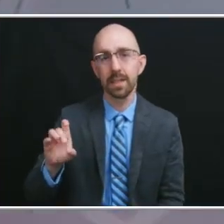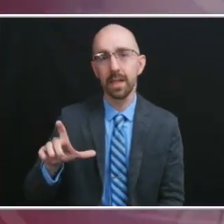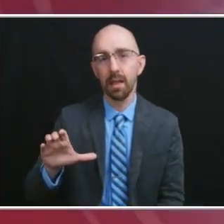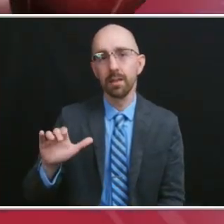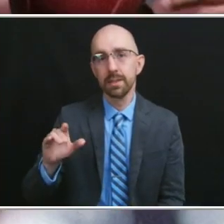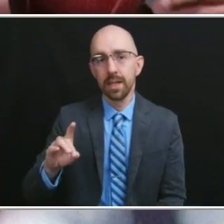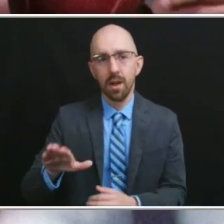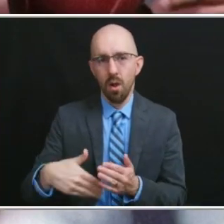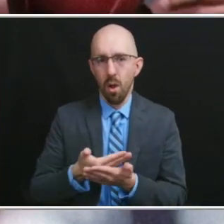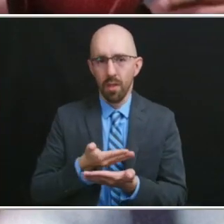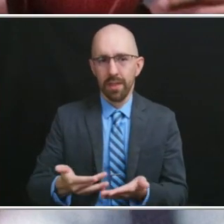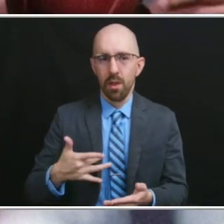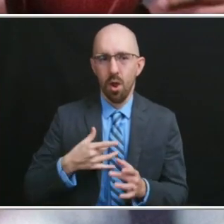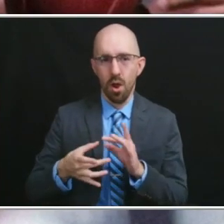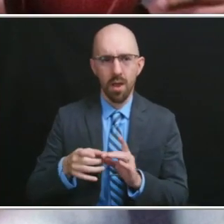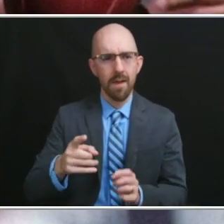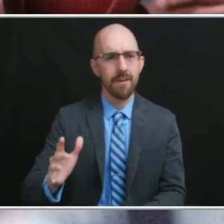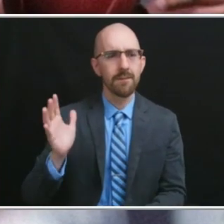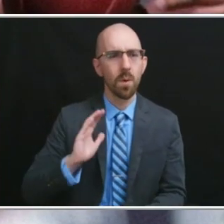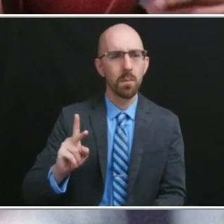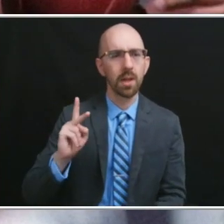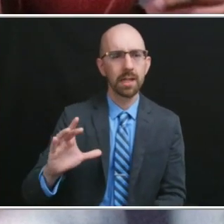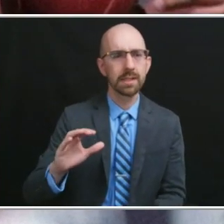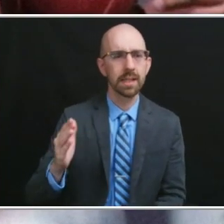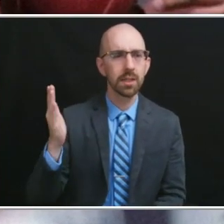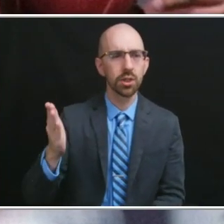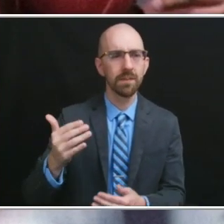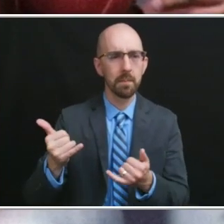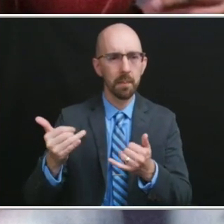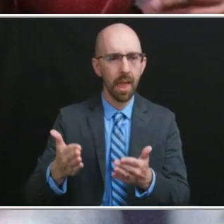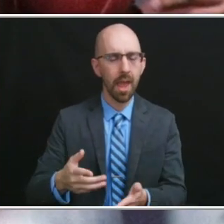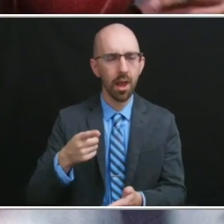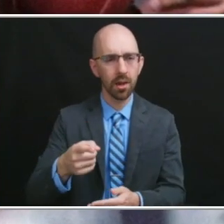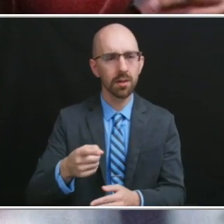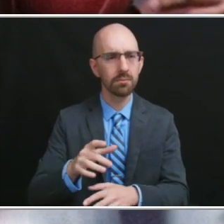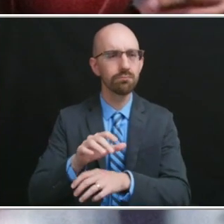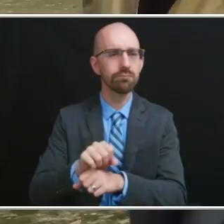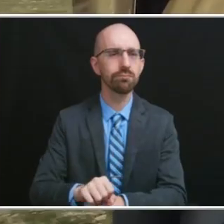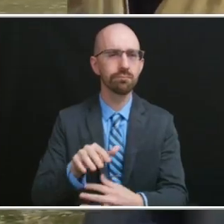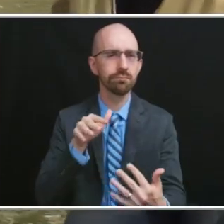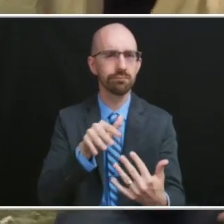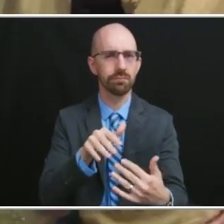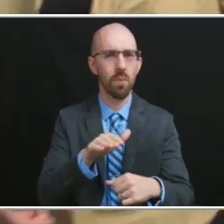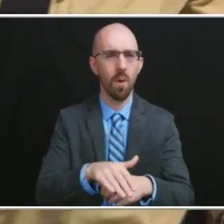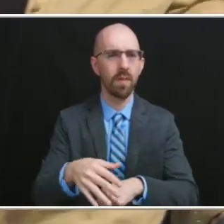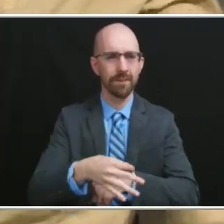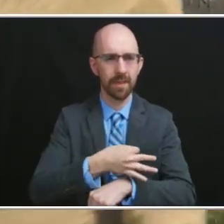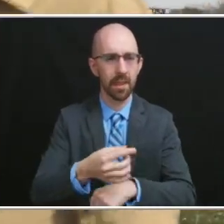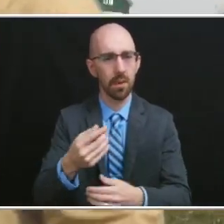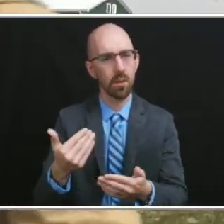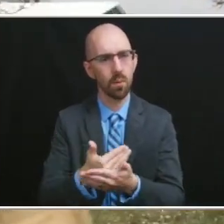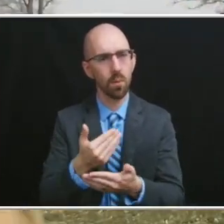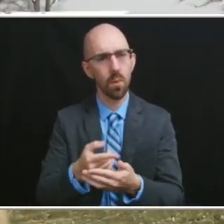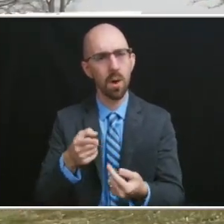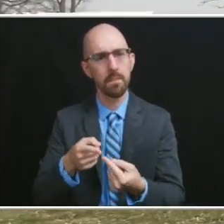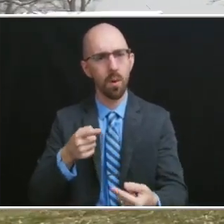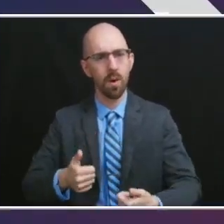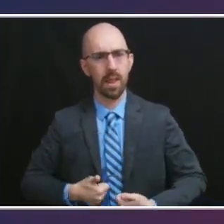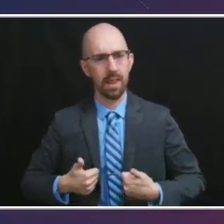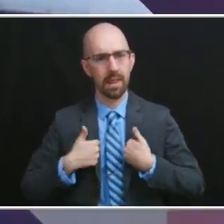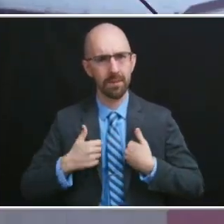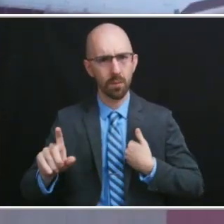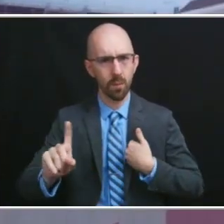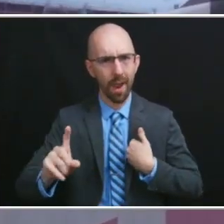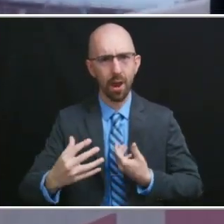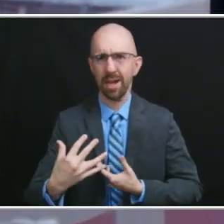Things Heart, this former Kansas City Chiefs player is used to battles on the field. His new opponent lives inside of his